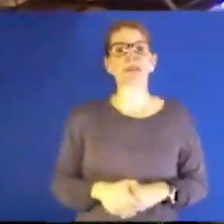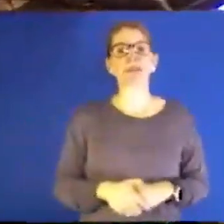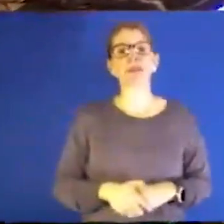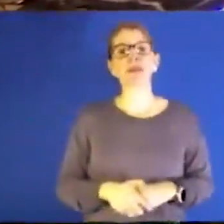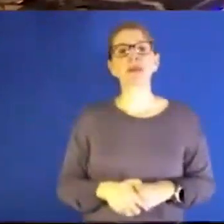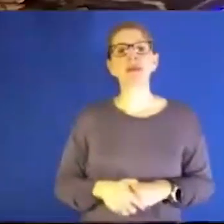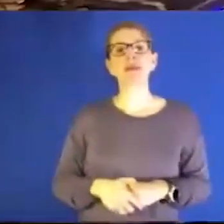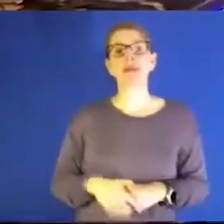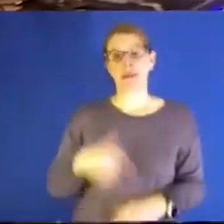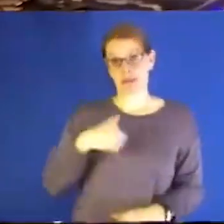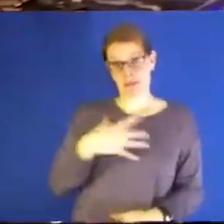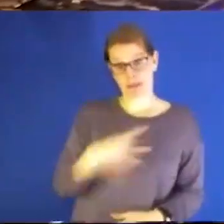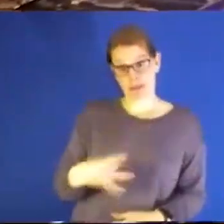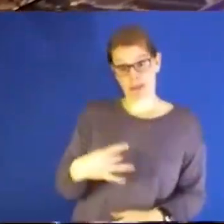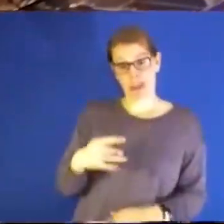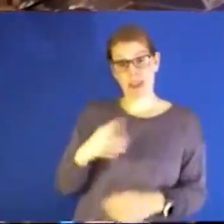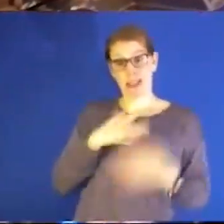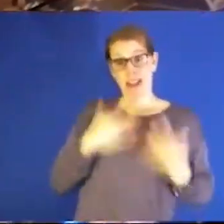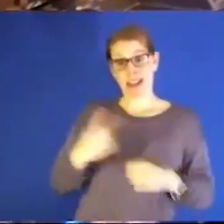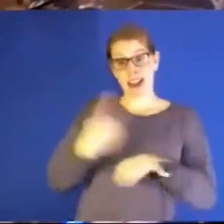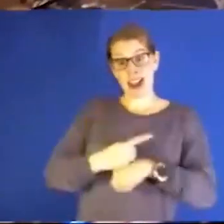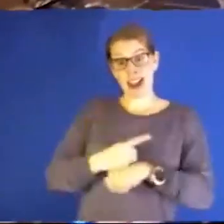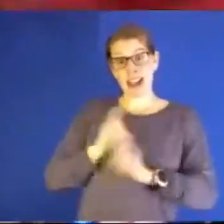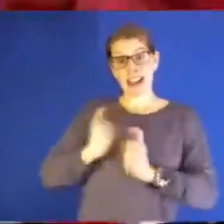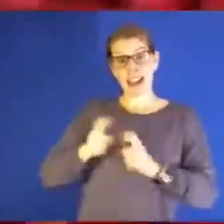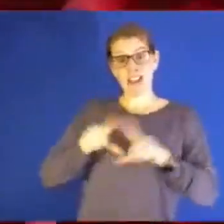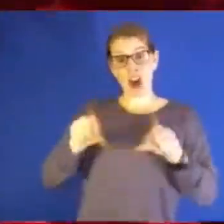What I'd like for Valentine's Day is a gift card to Quick Trip.